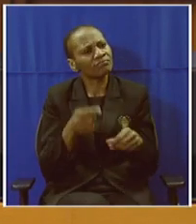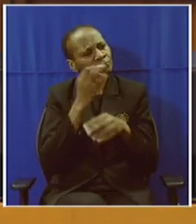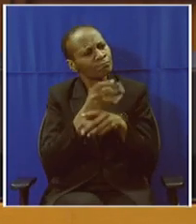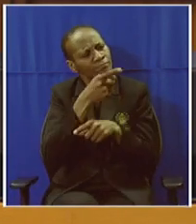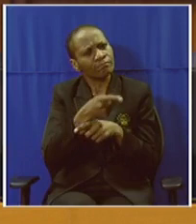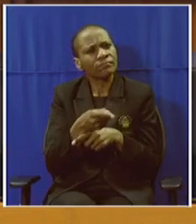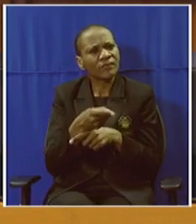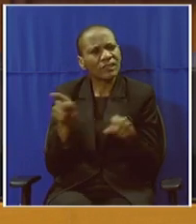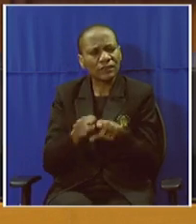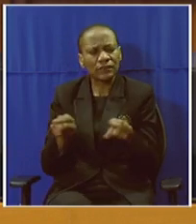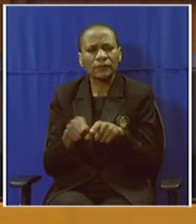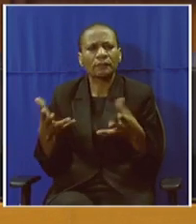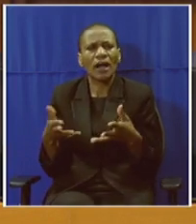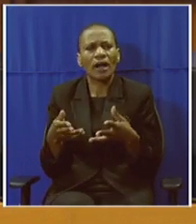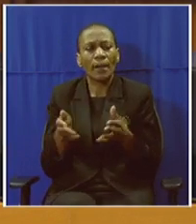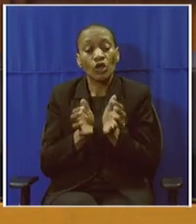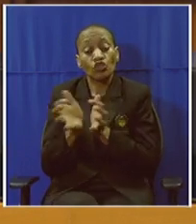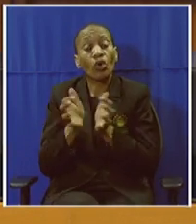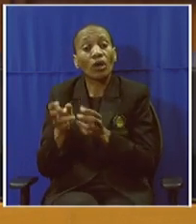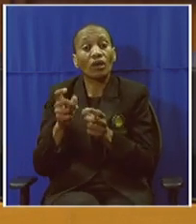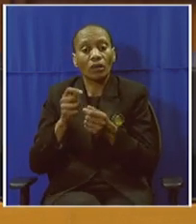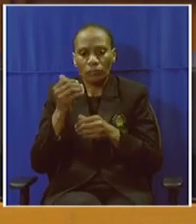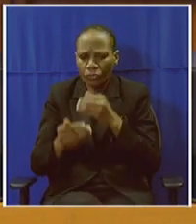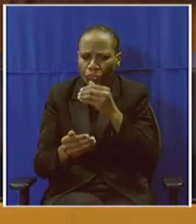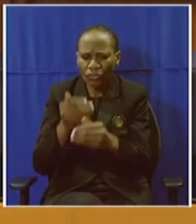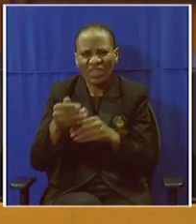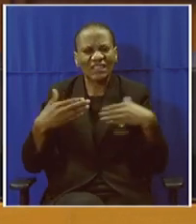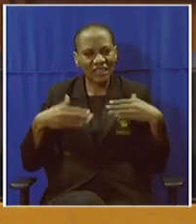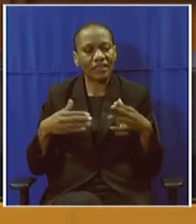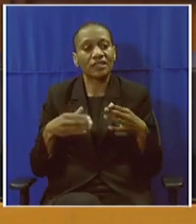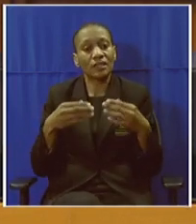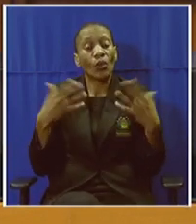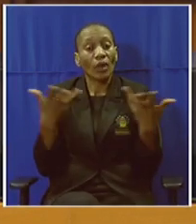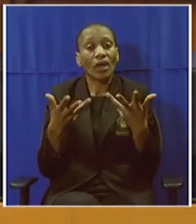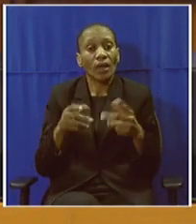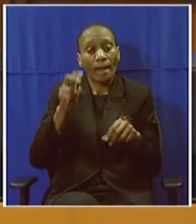He was superb as a player for great rivals, Orlando Pirates,